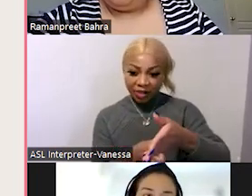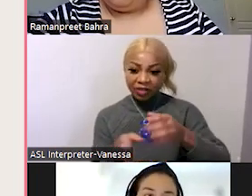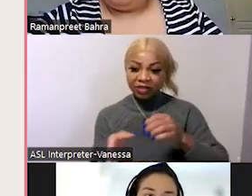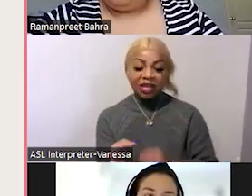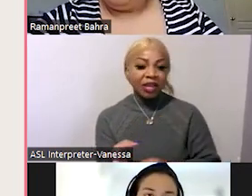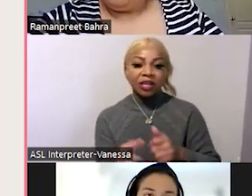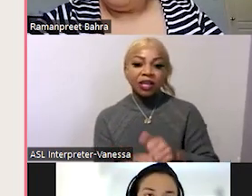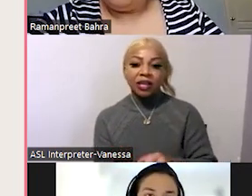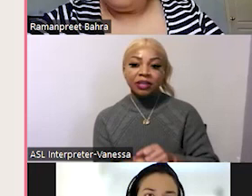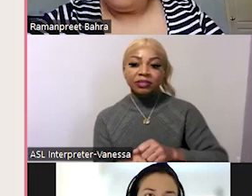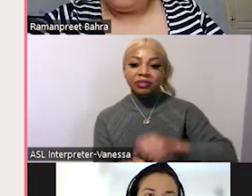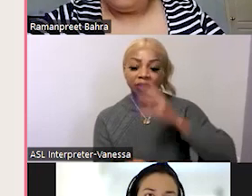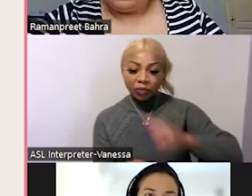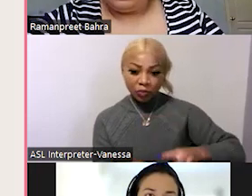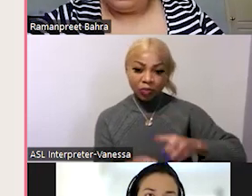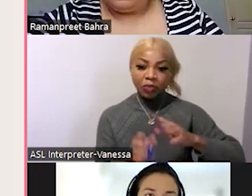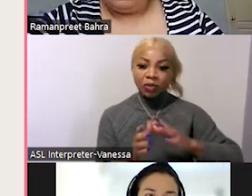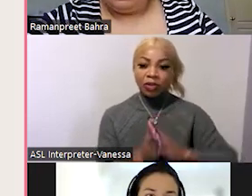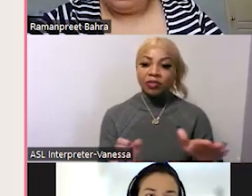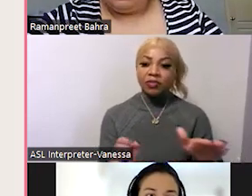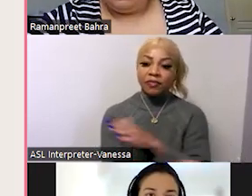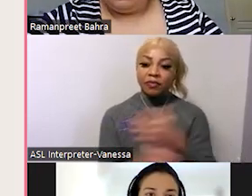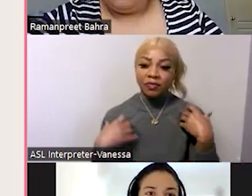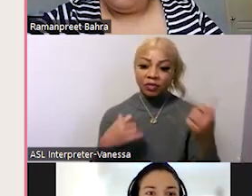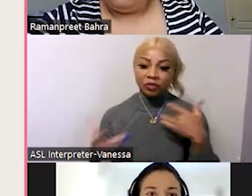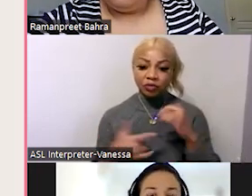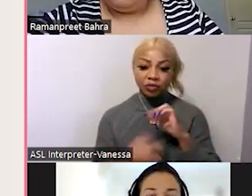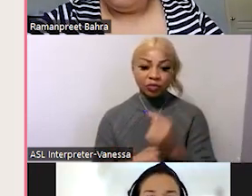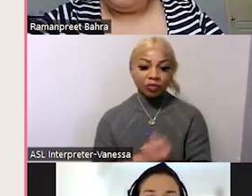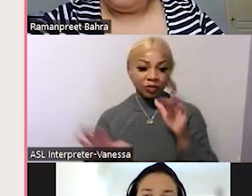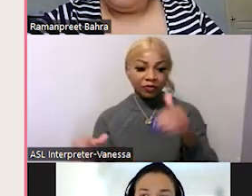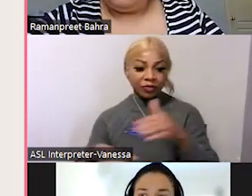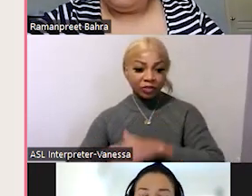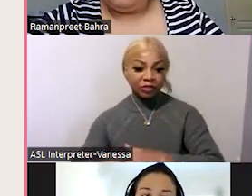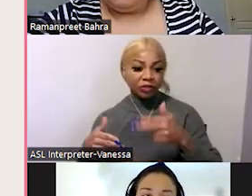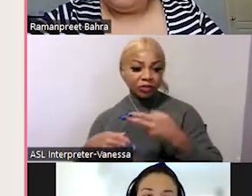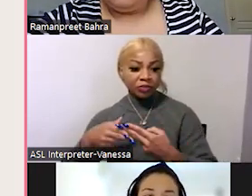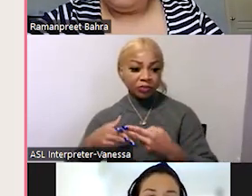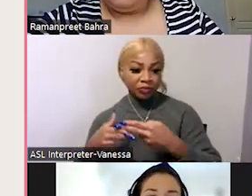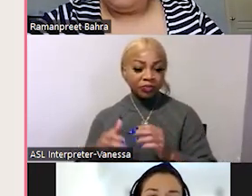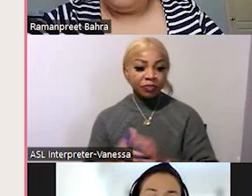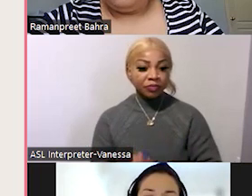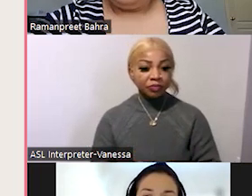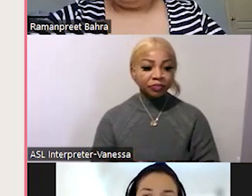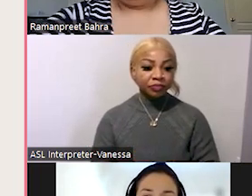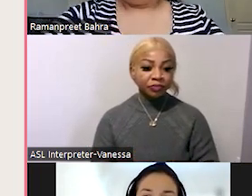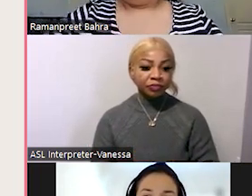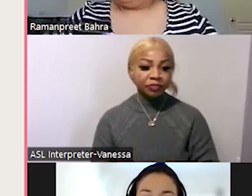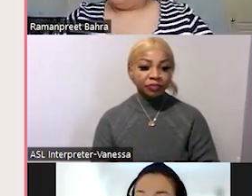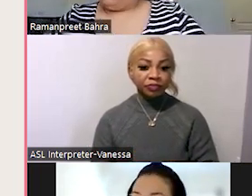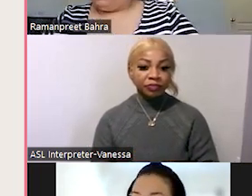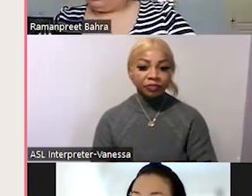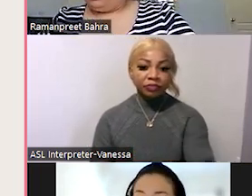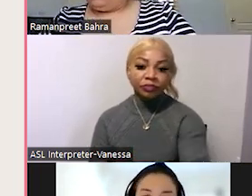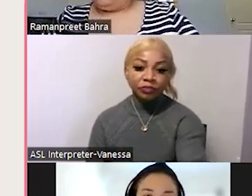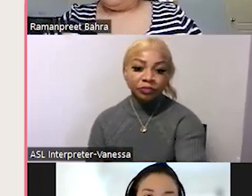concerns, focusing only on their weight. What Sally will likely take away from this experience, and if I had to